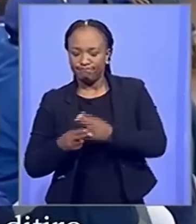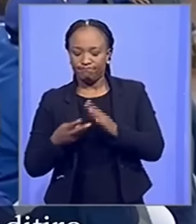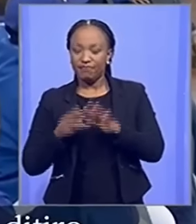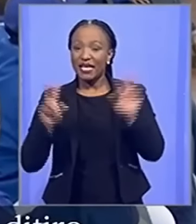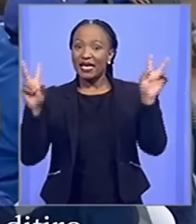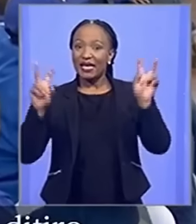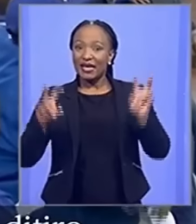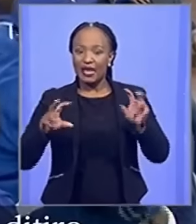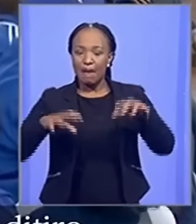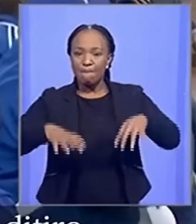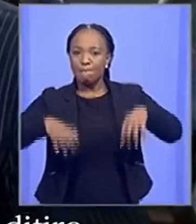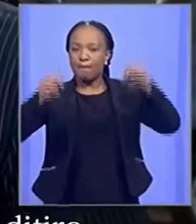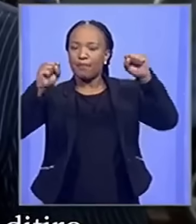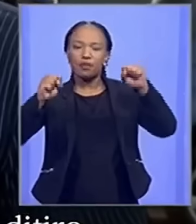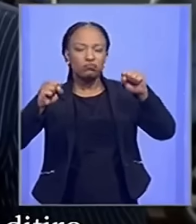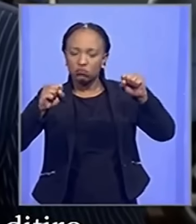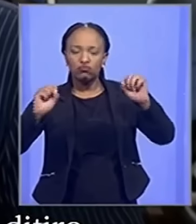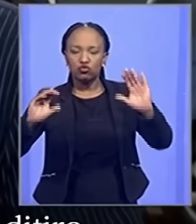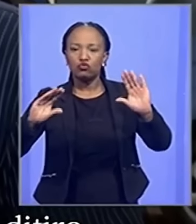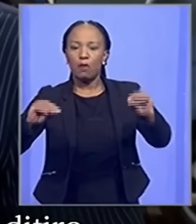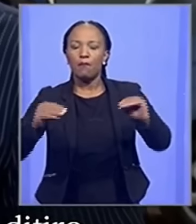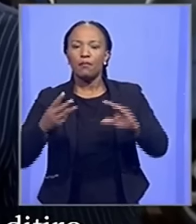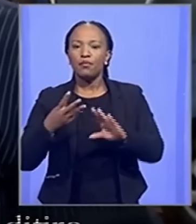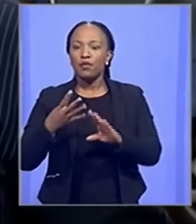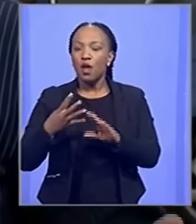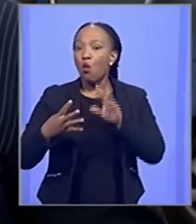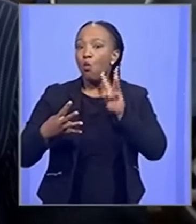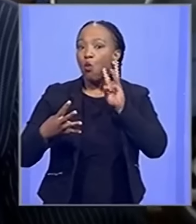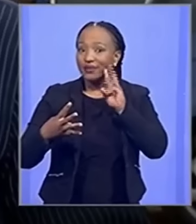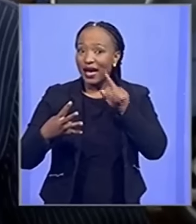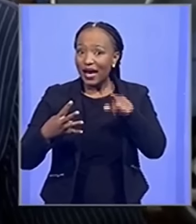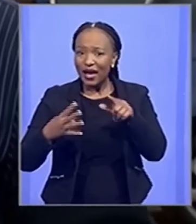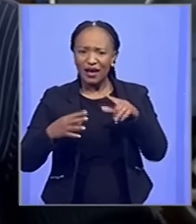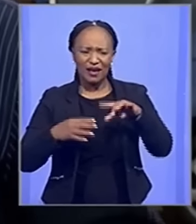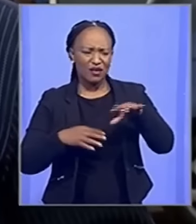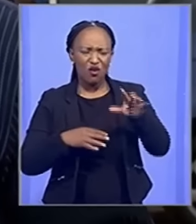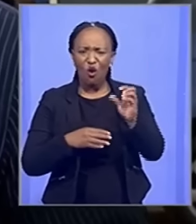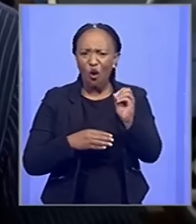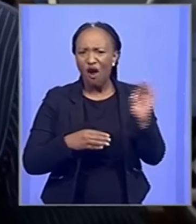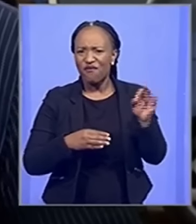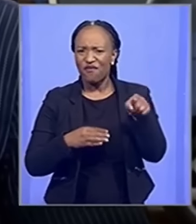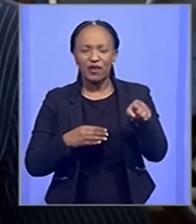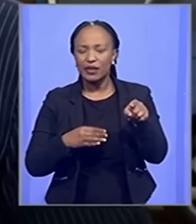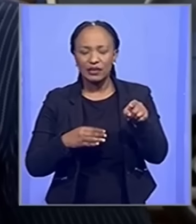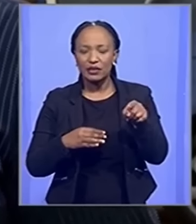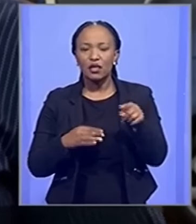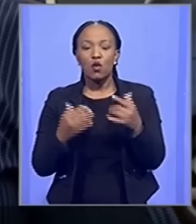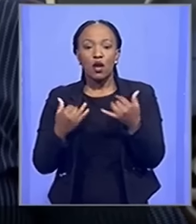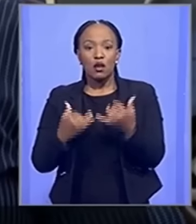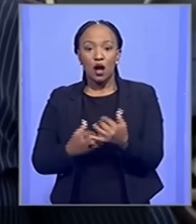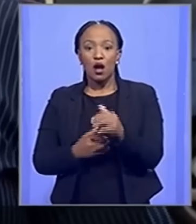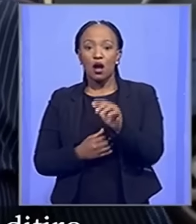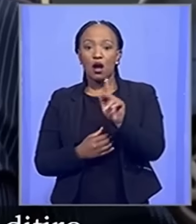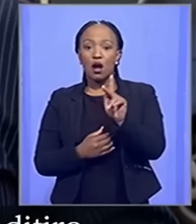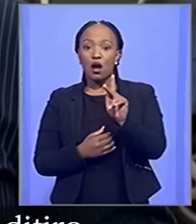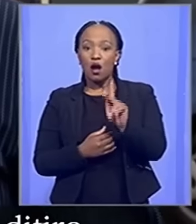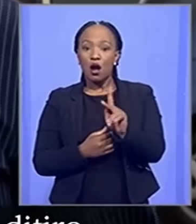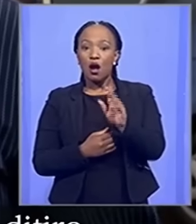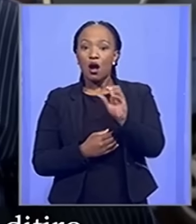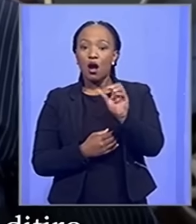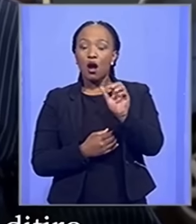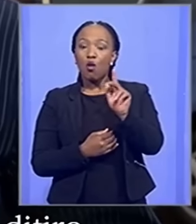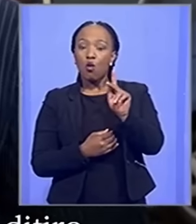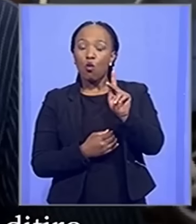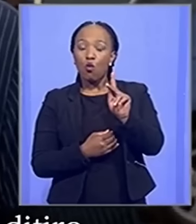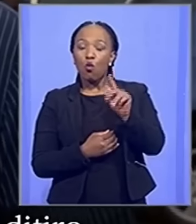and water shedding, making sure that we have quality infrastructure. And what's great about a place like Koga where we are today is the fact that right